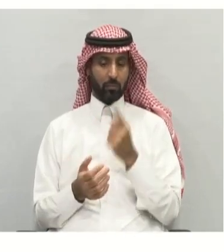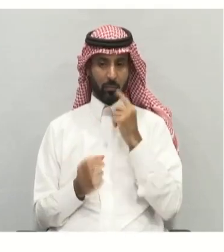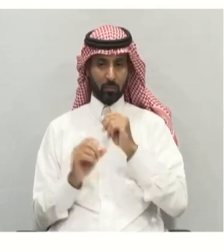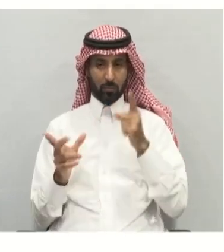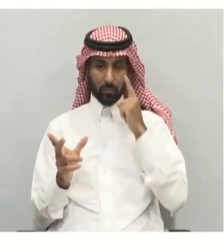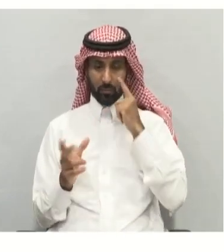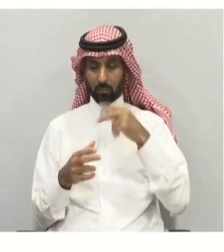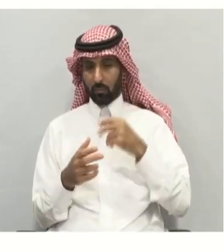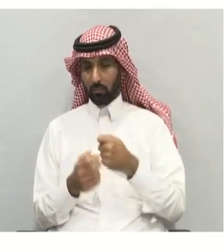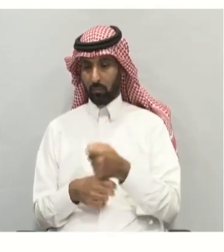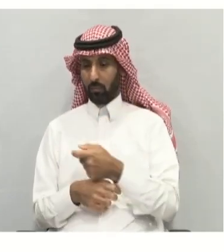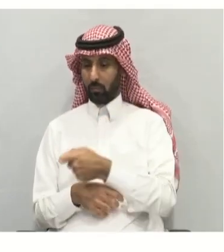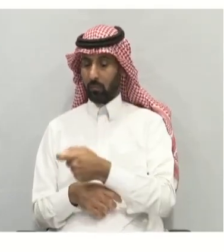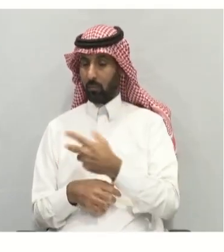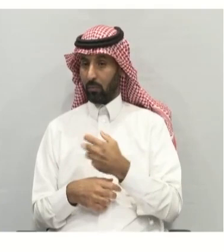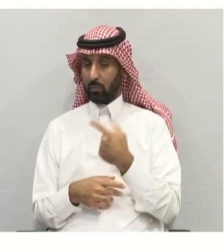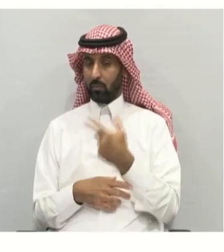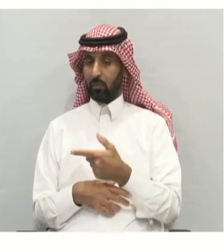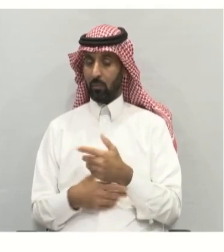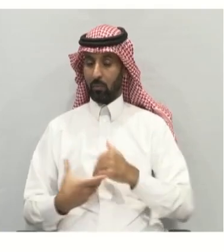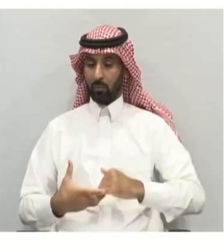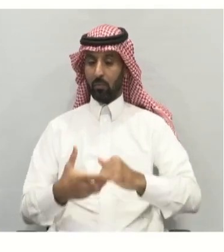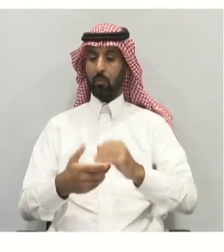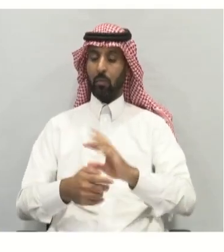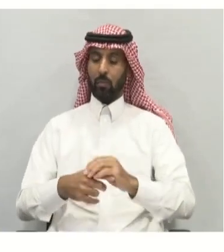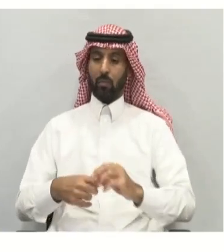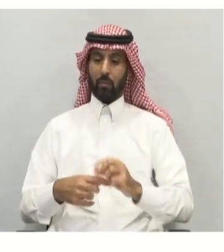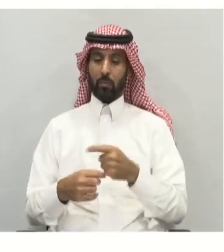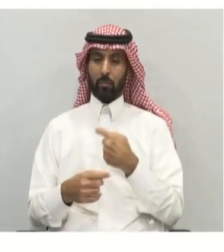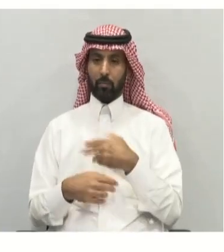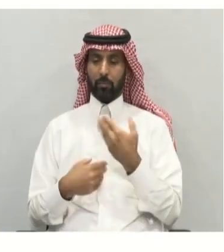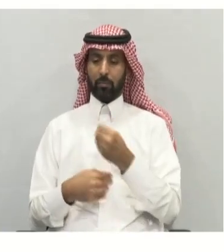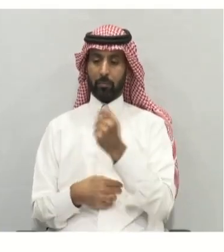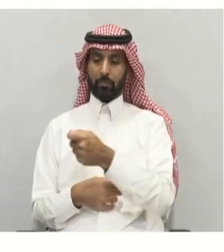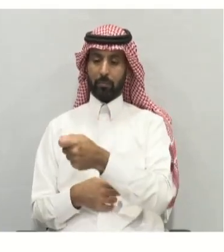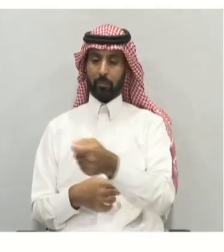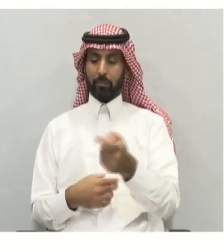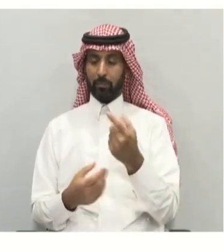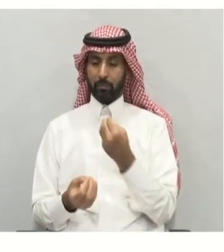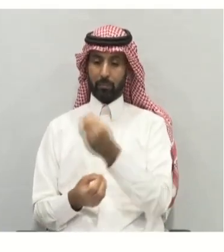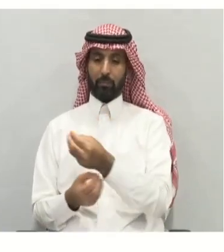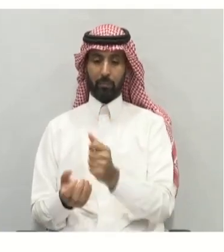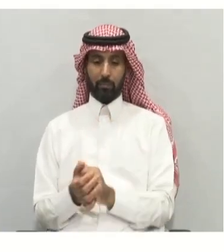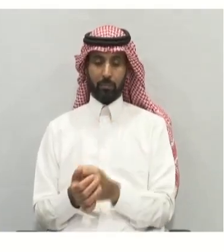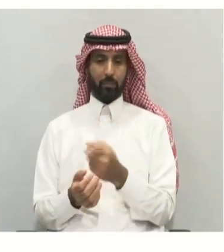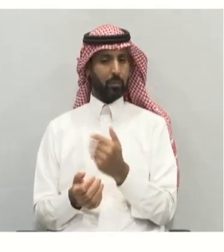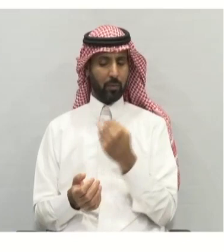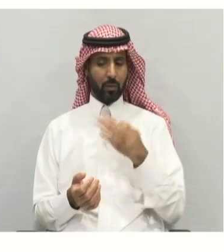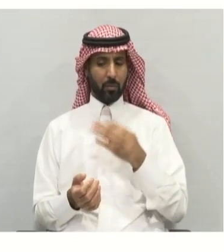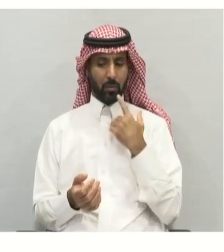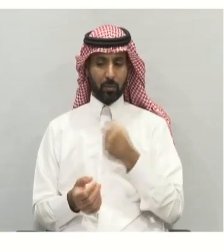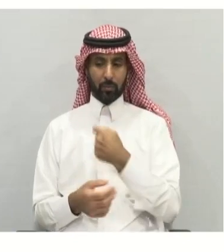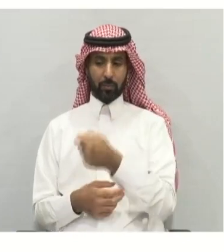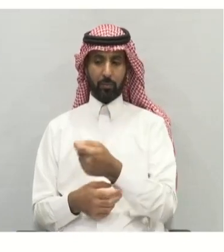their generosity, it means that they show the spirit of giving or sharing freely.